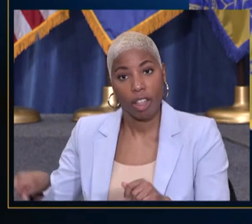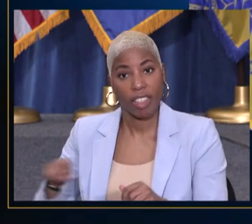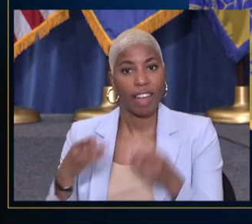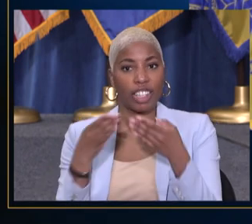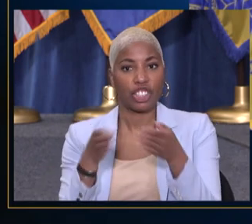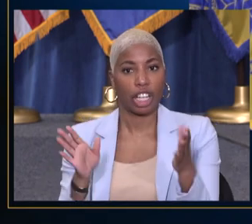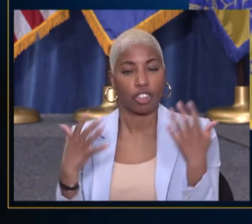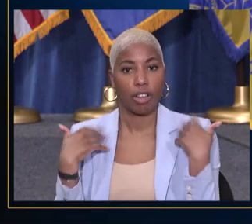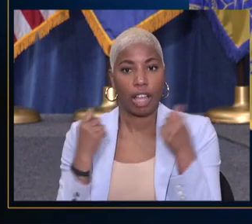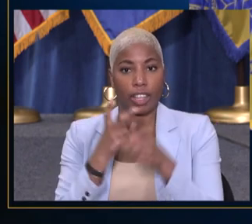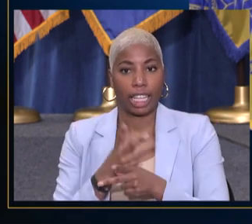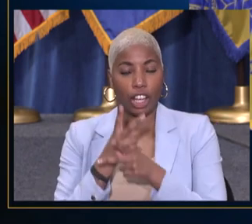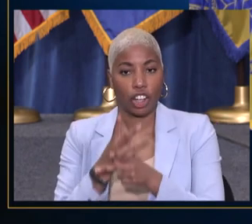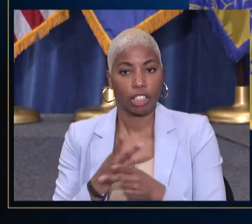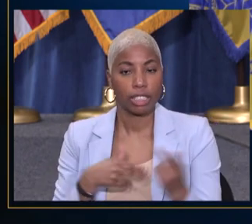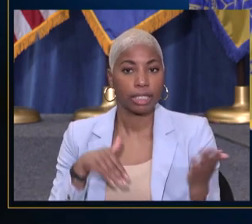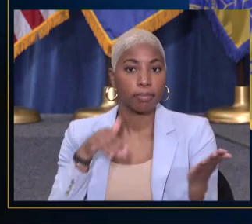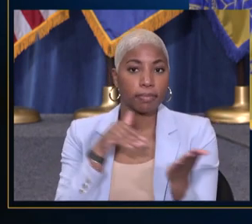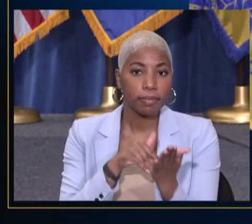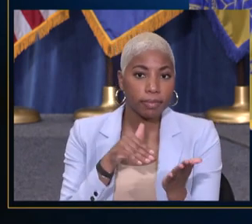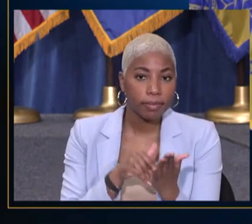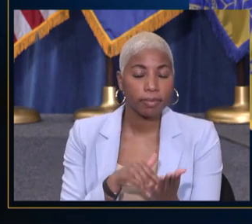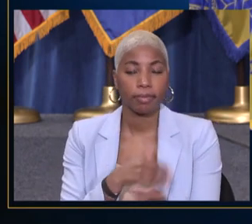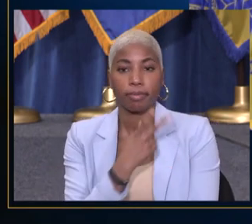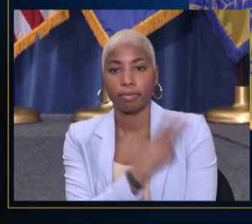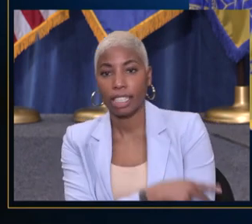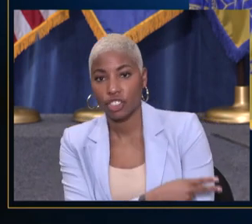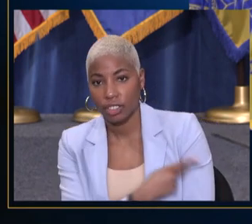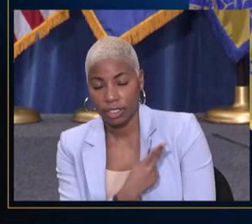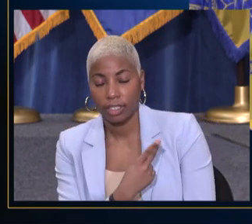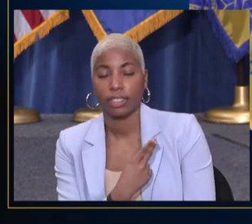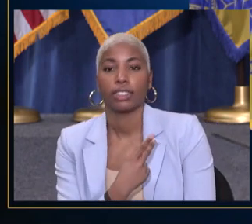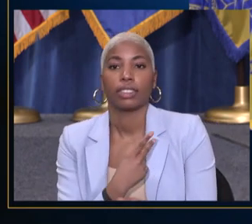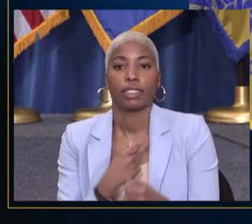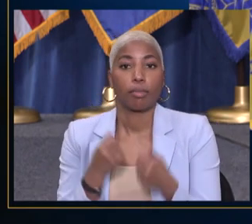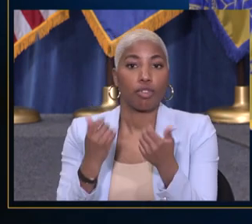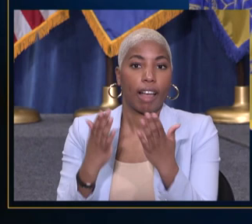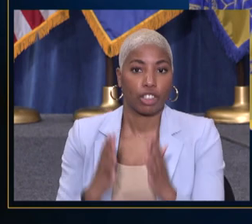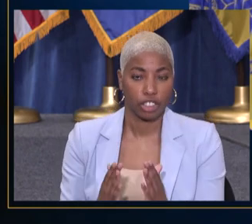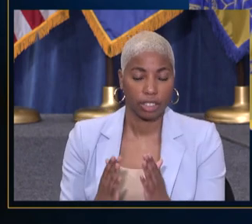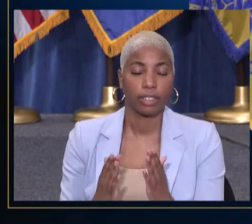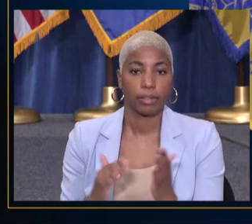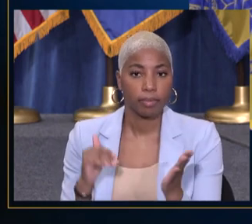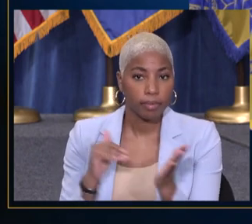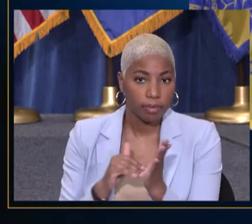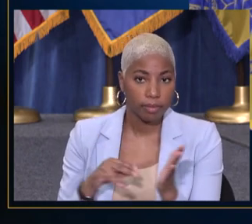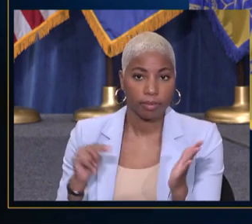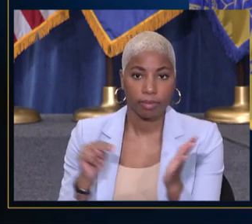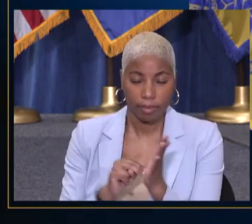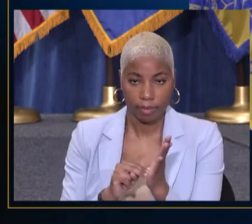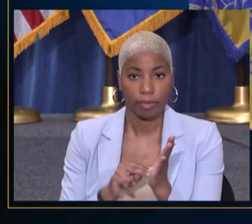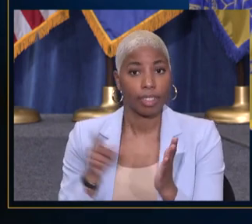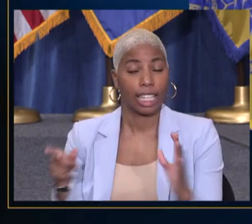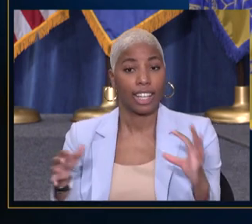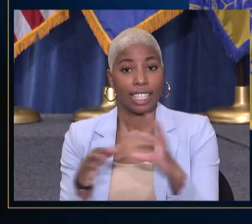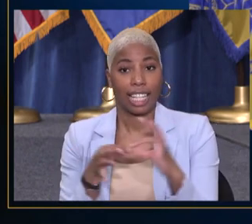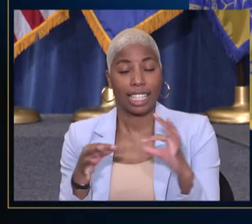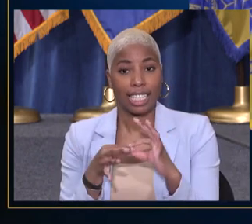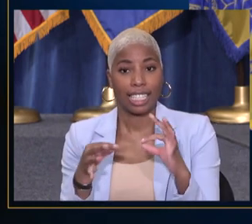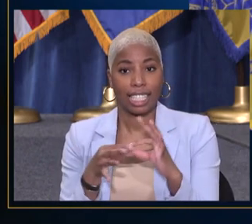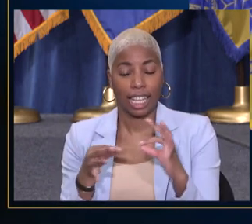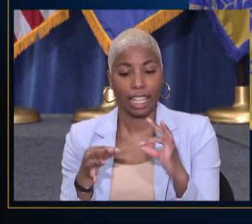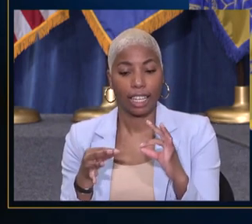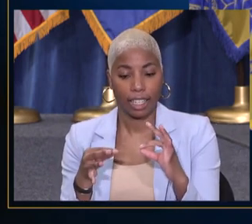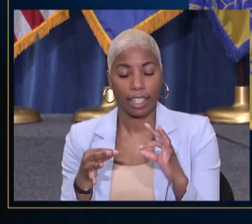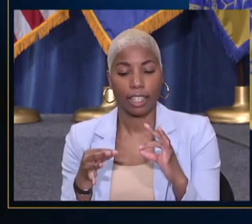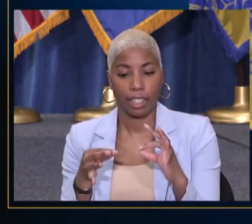as practitioners, as patients, as providers, who are saying they're being